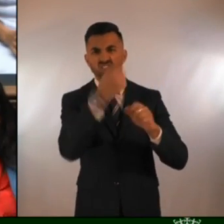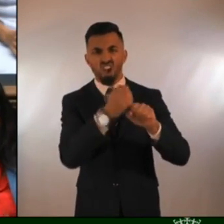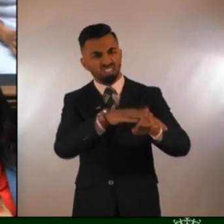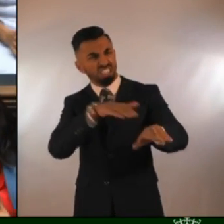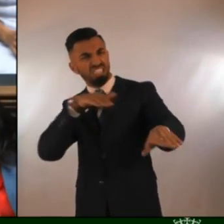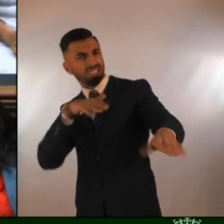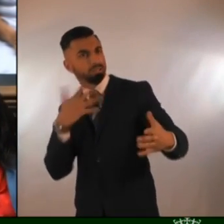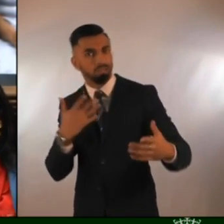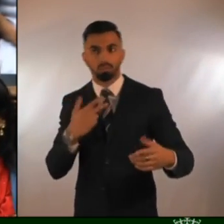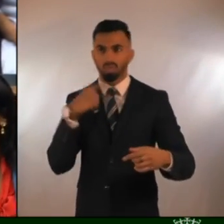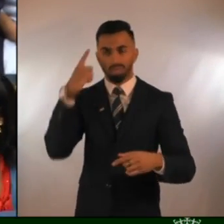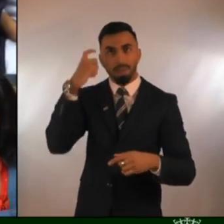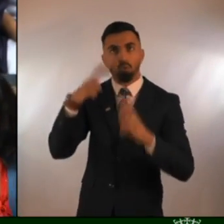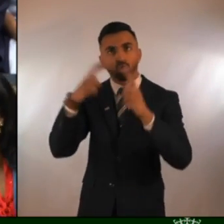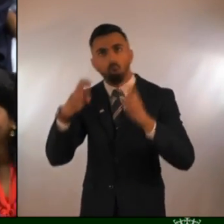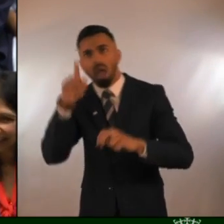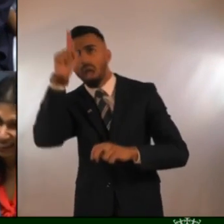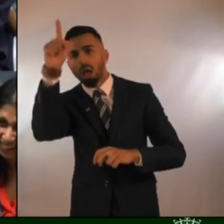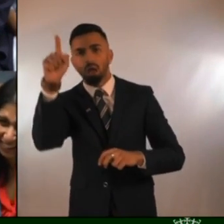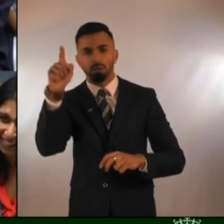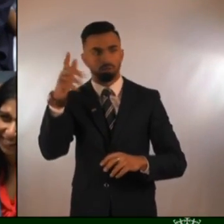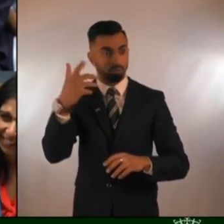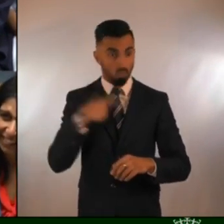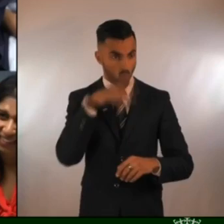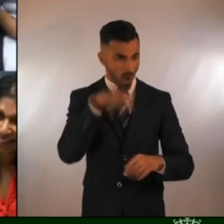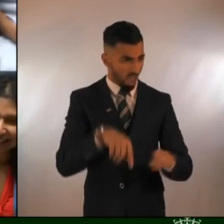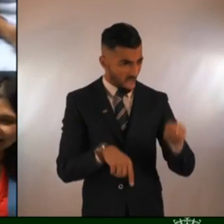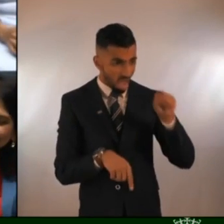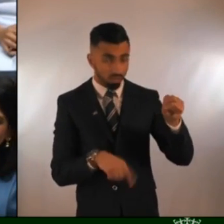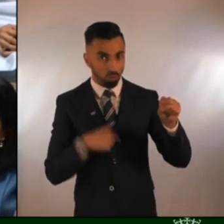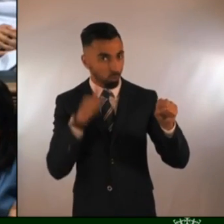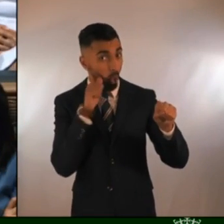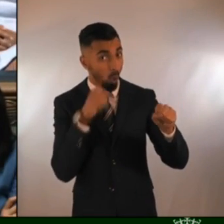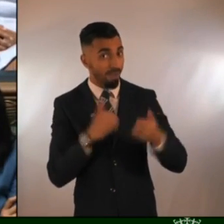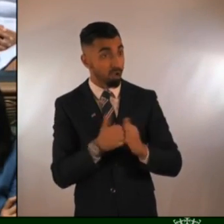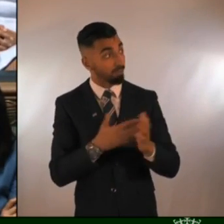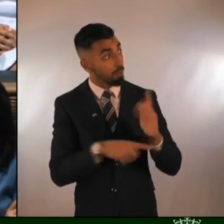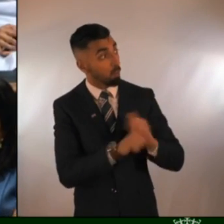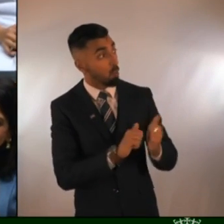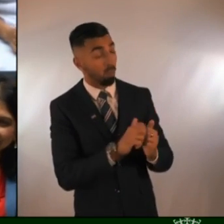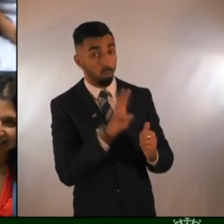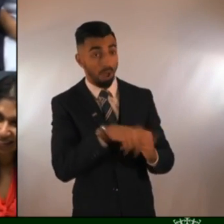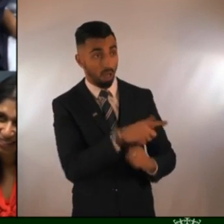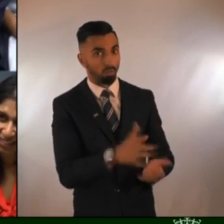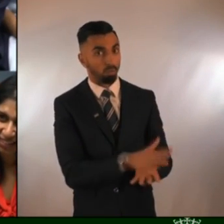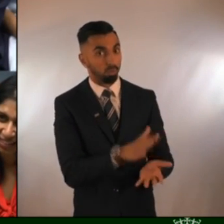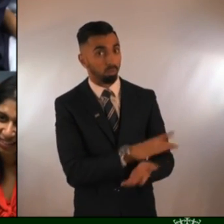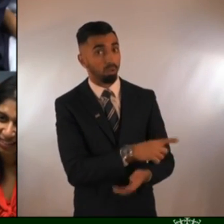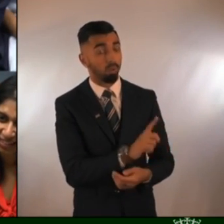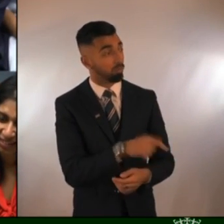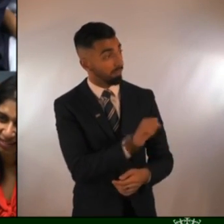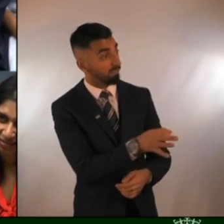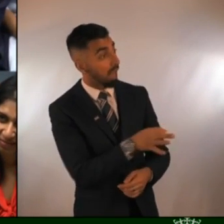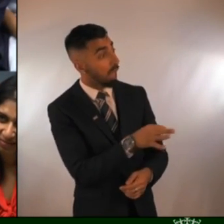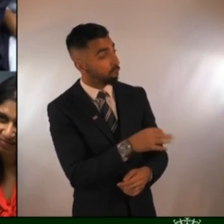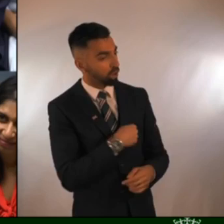of Newcastle, and something my North and Mid Wales colleagues will be particularly pleased to hear, we're protecting beautiful villages in